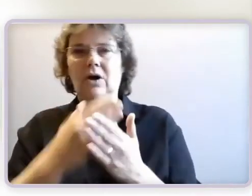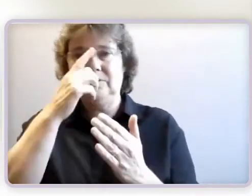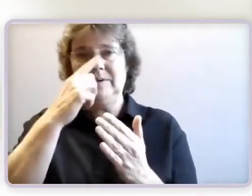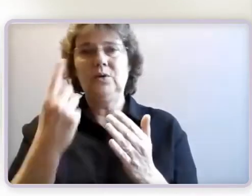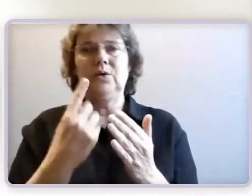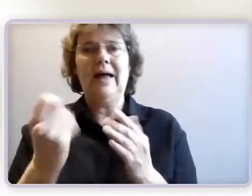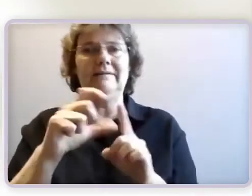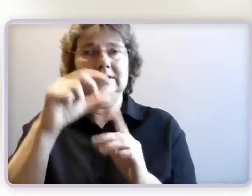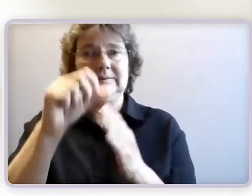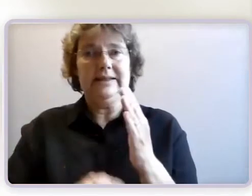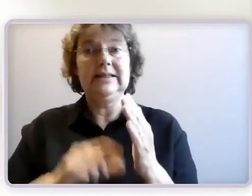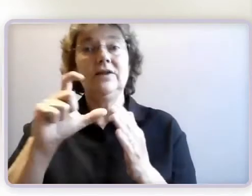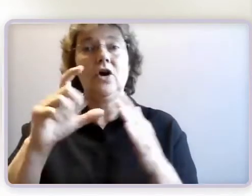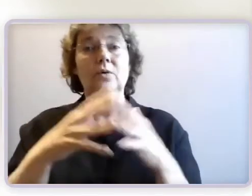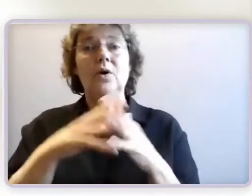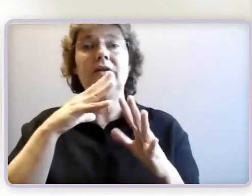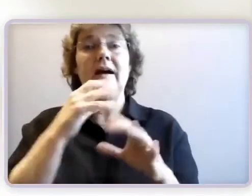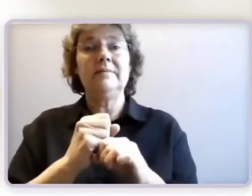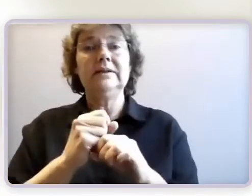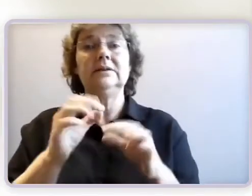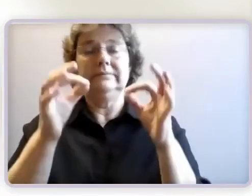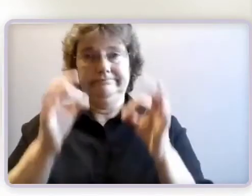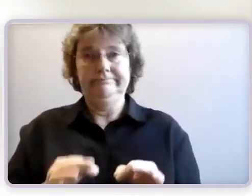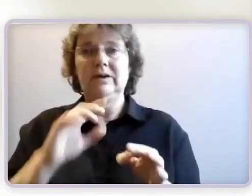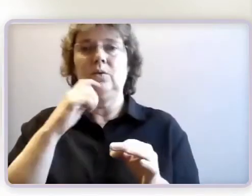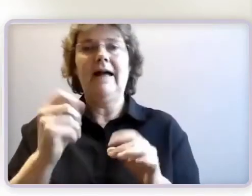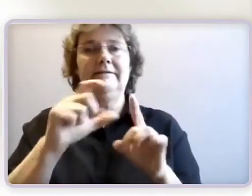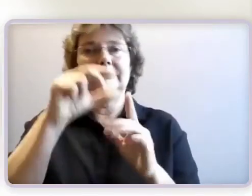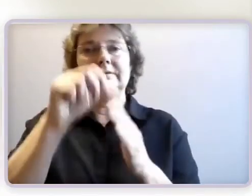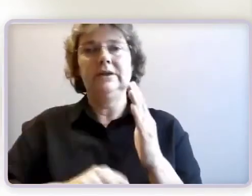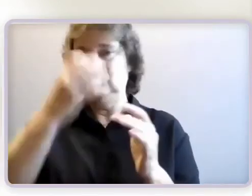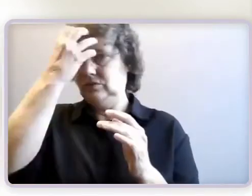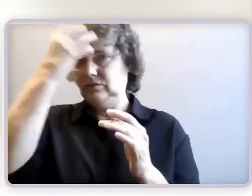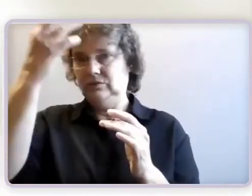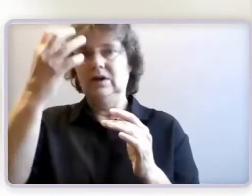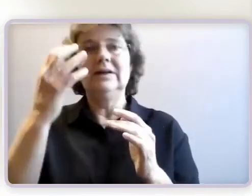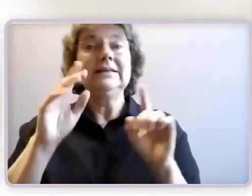to launch the Disability Royal Commission in April last year.